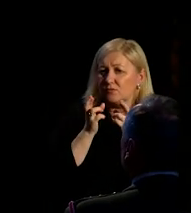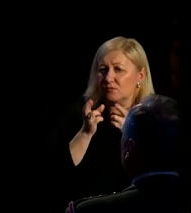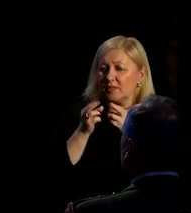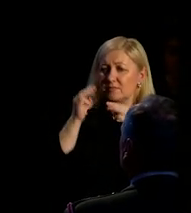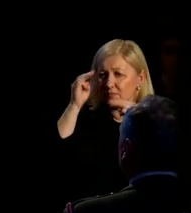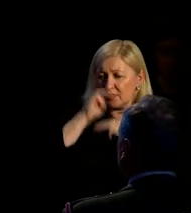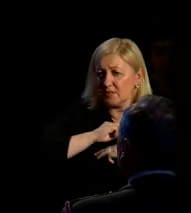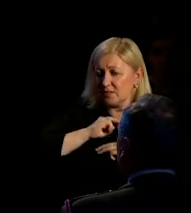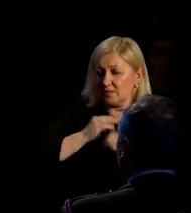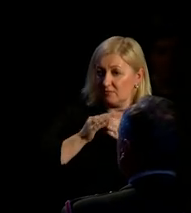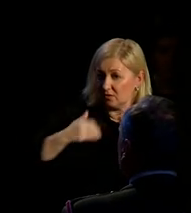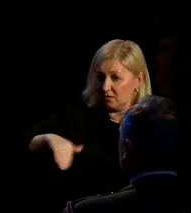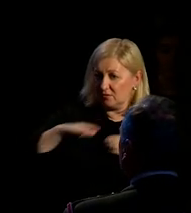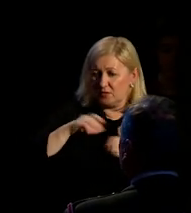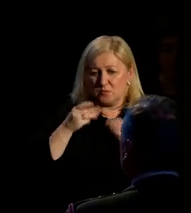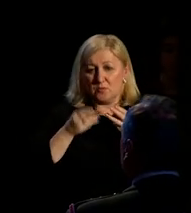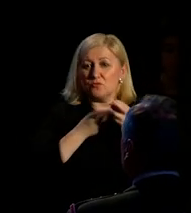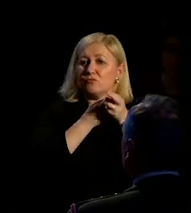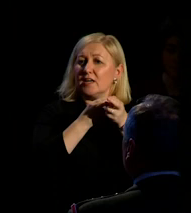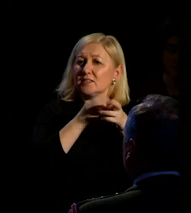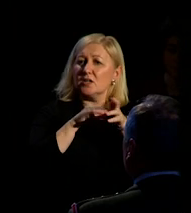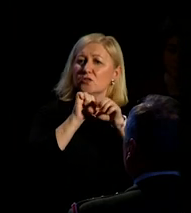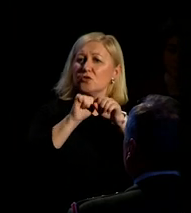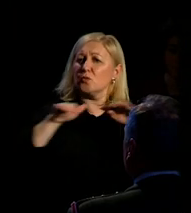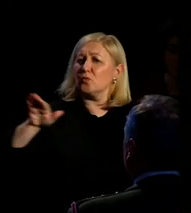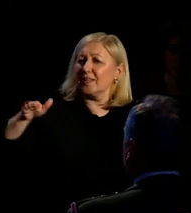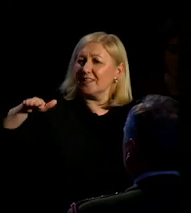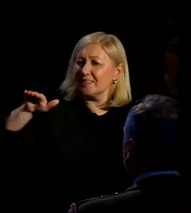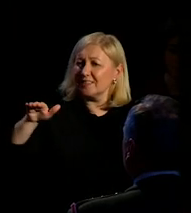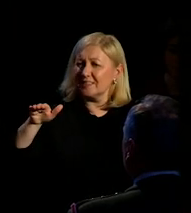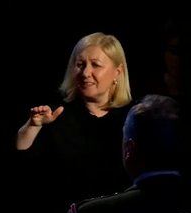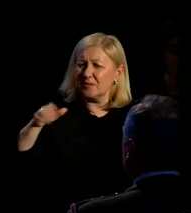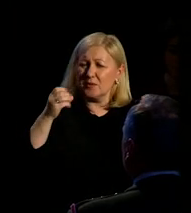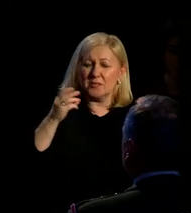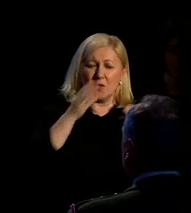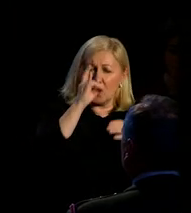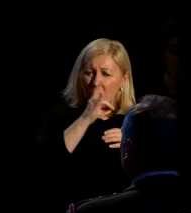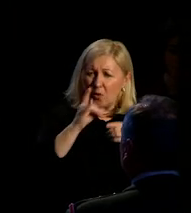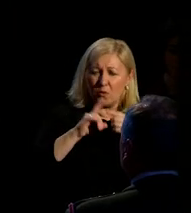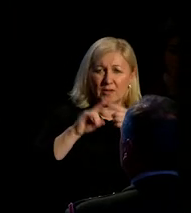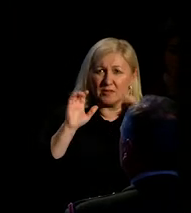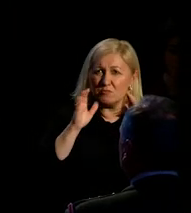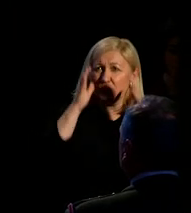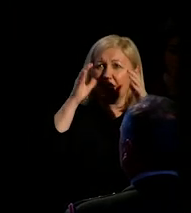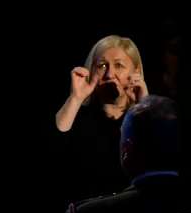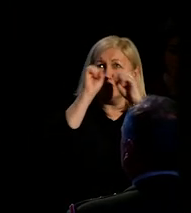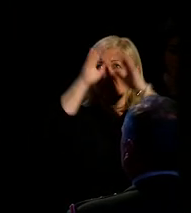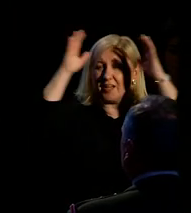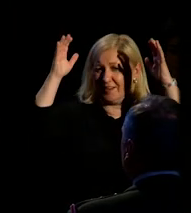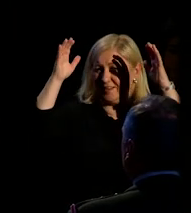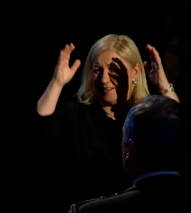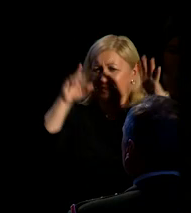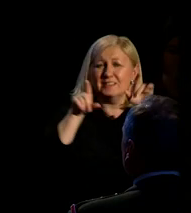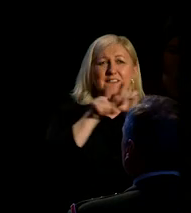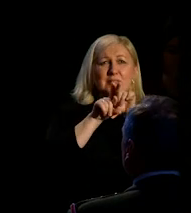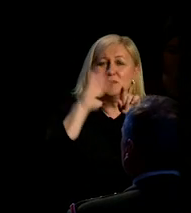presence among the holy and pure who shine like the brightness of the firmament, for the souls of all the holy and